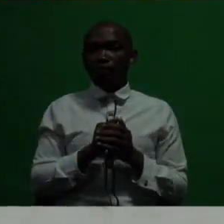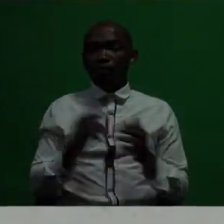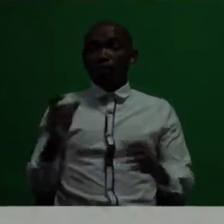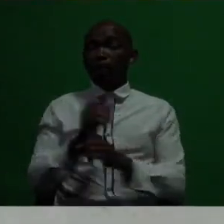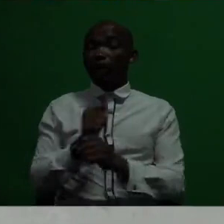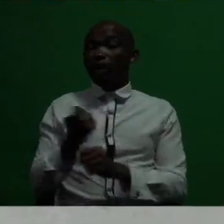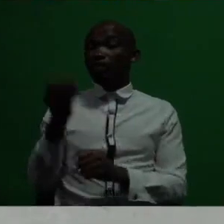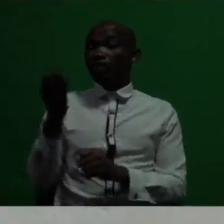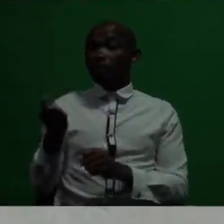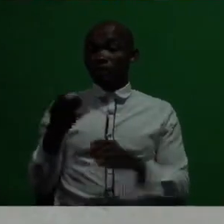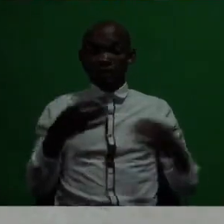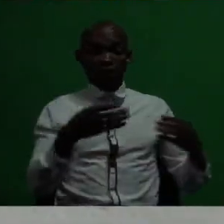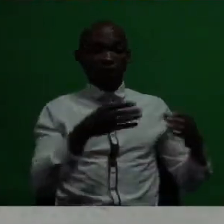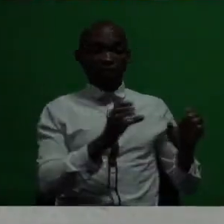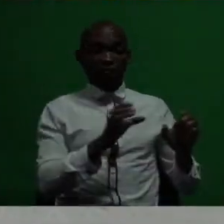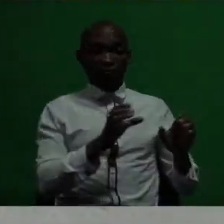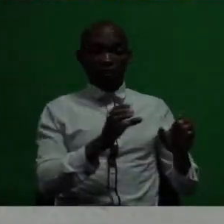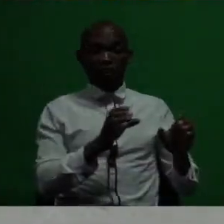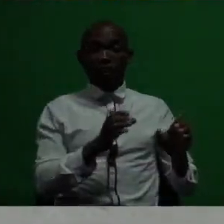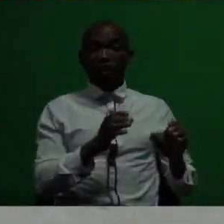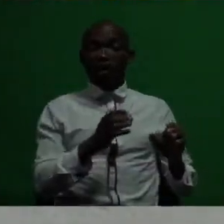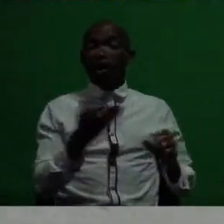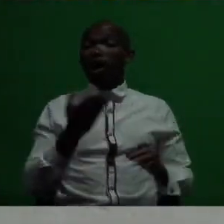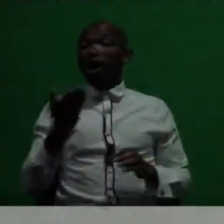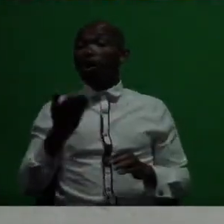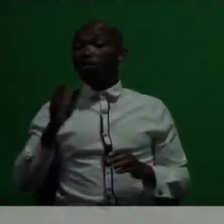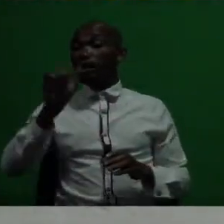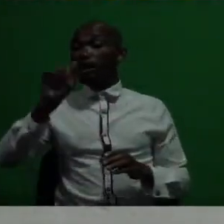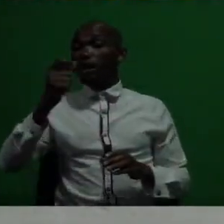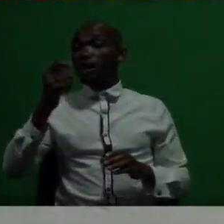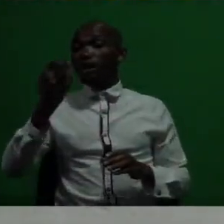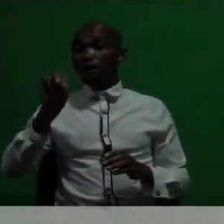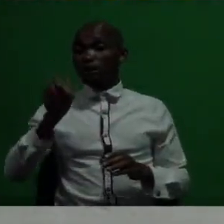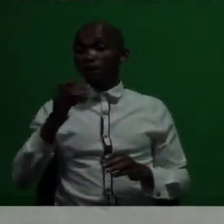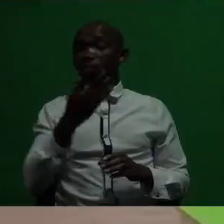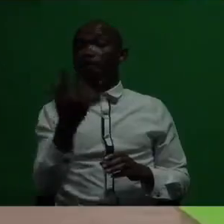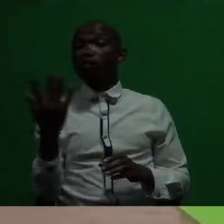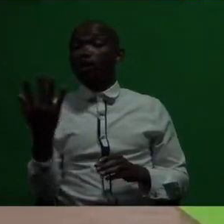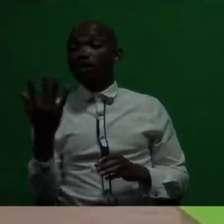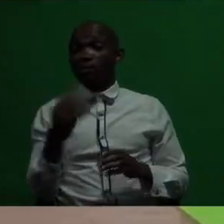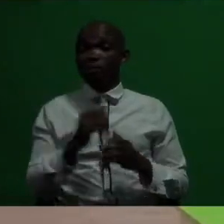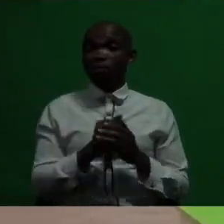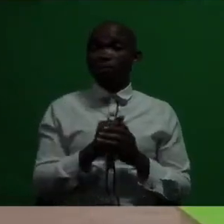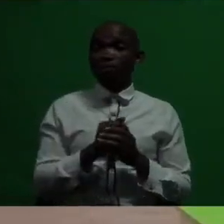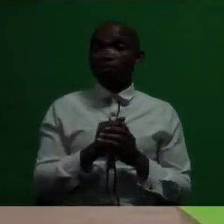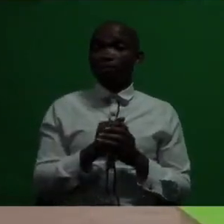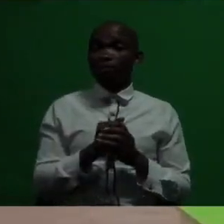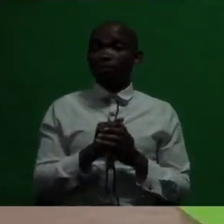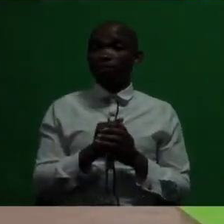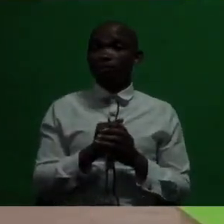I have this compound. How many atoms in this compound? How many are they?